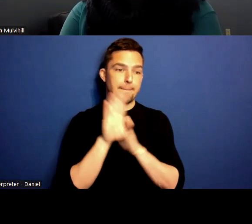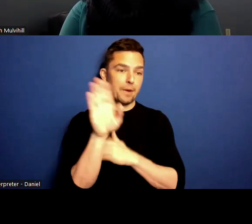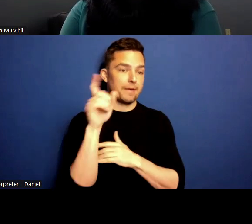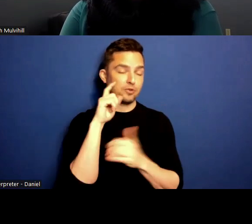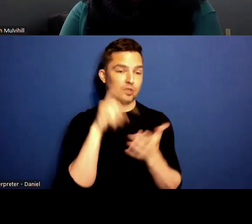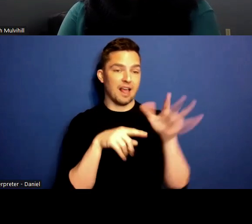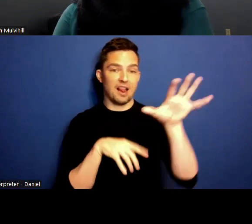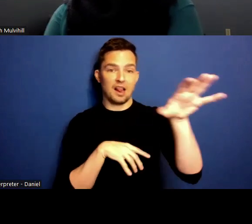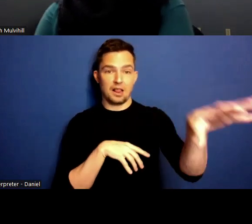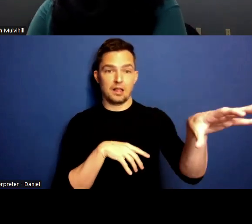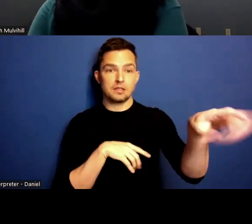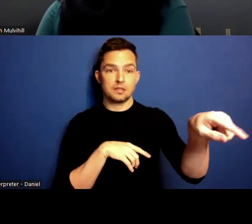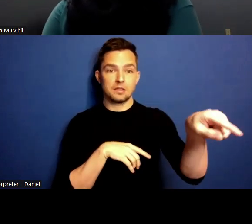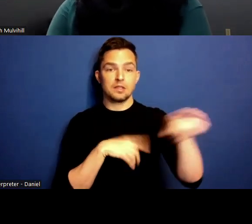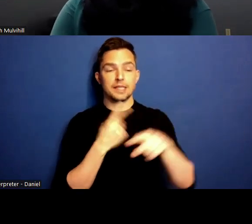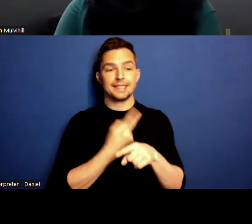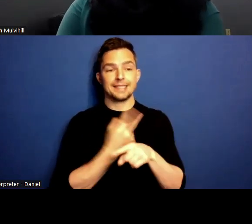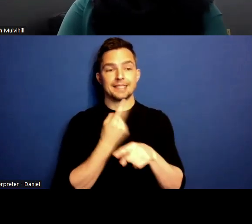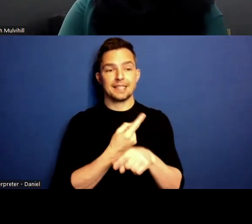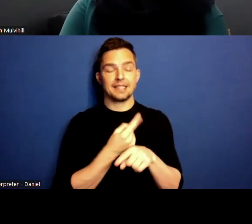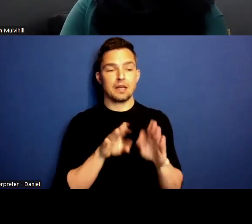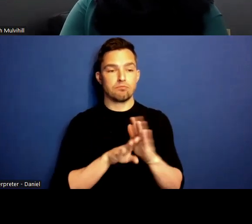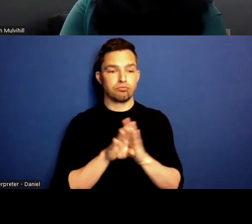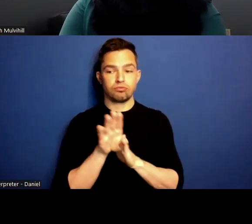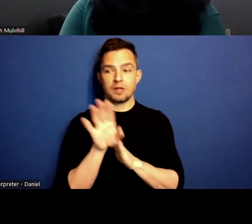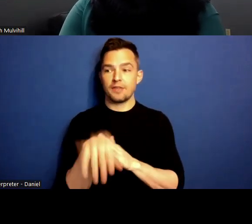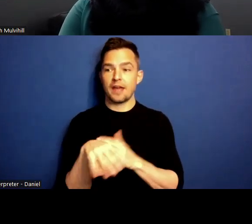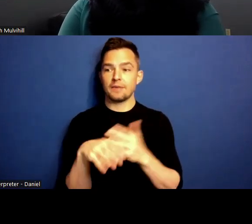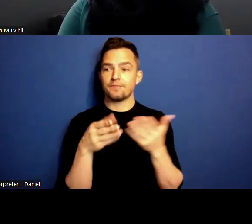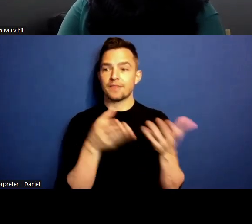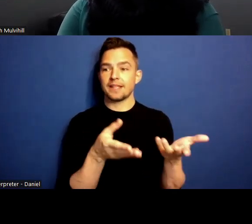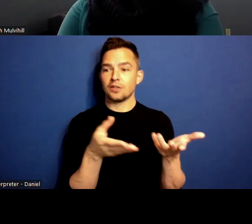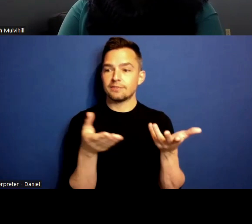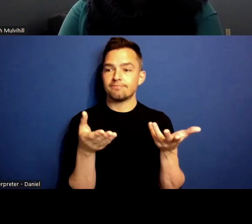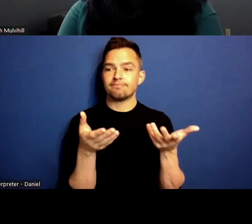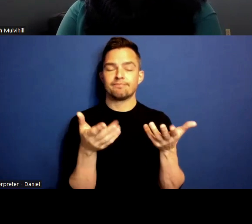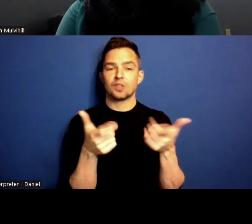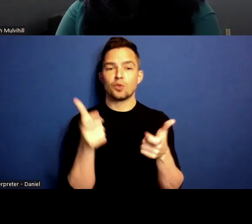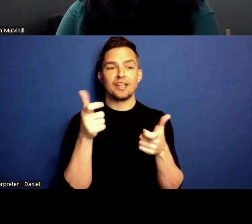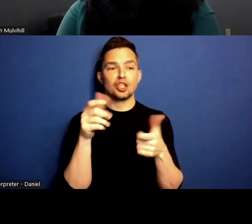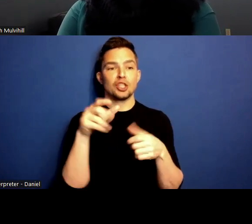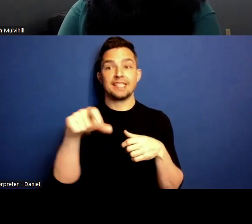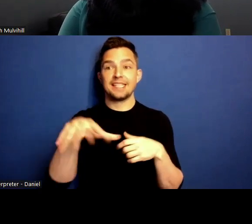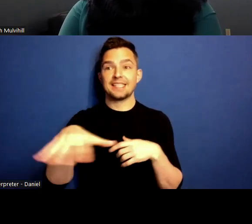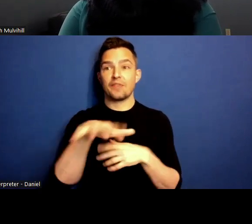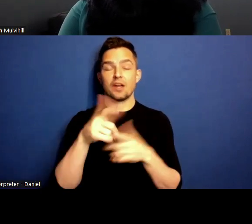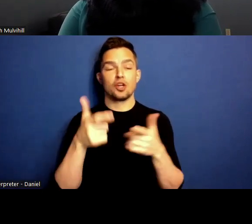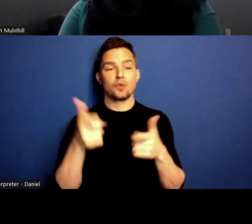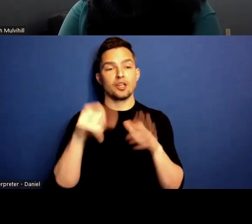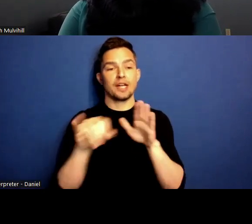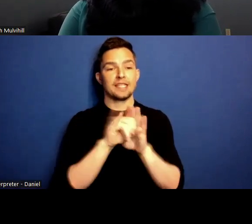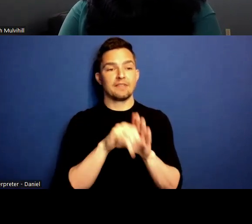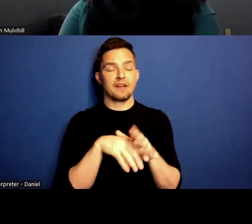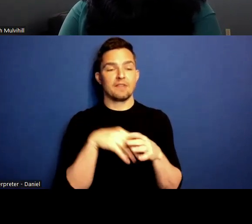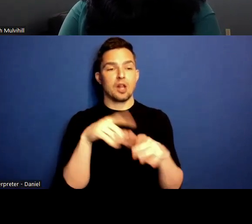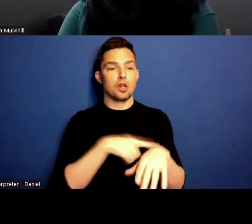see, consistently, that there are greater needs and greater identification of